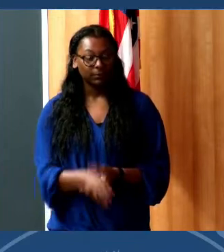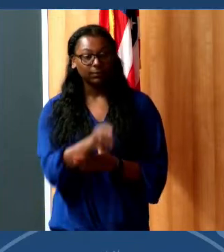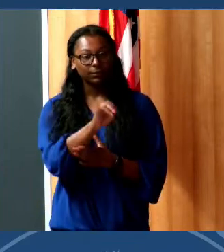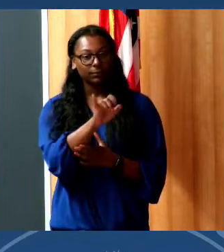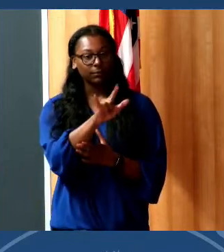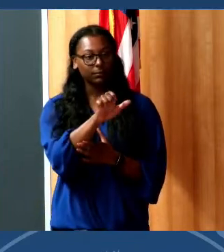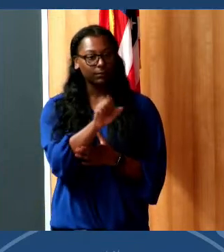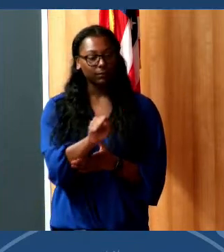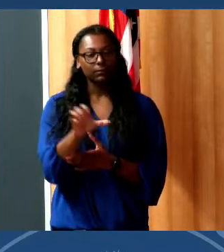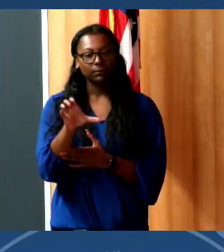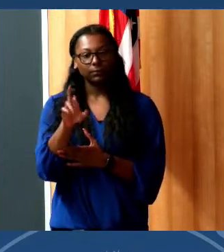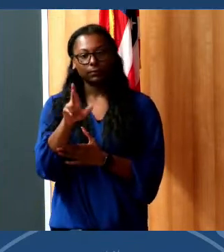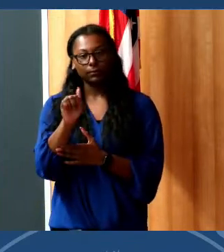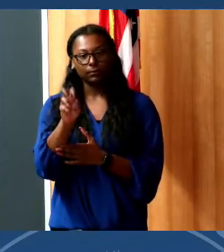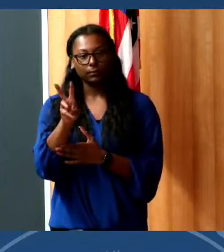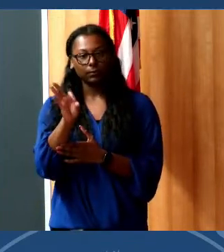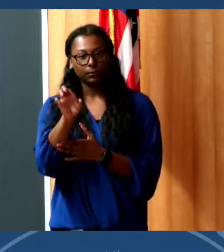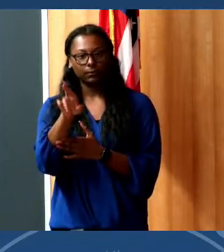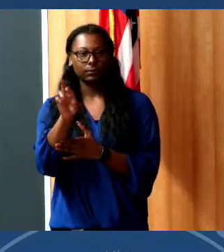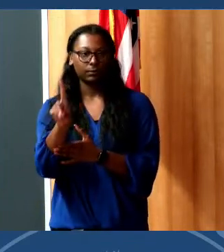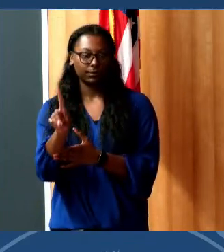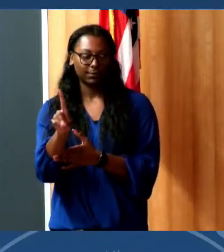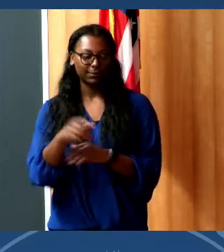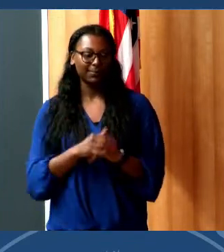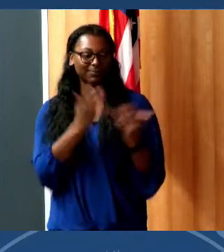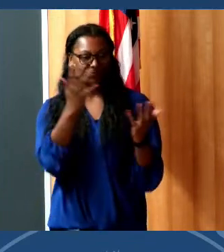Miles Crawford.